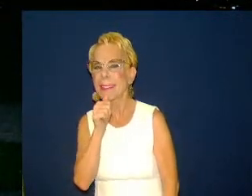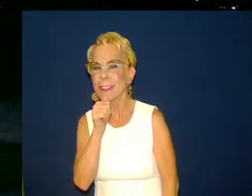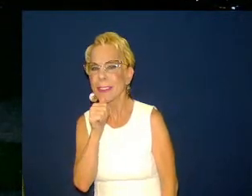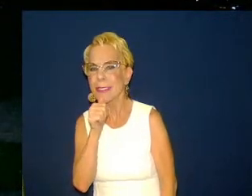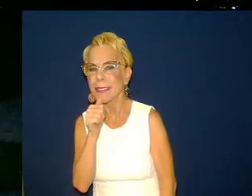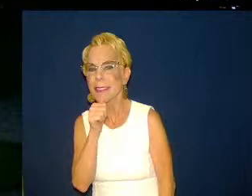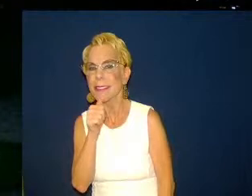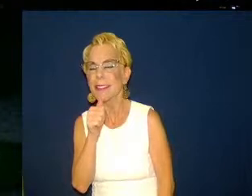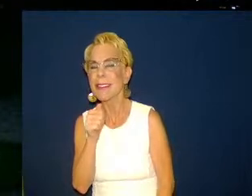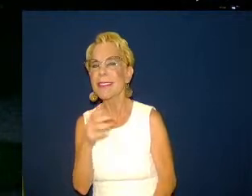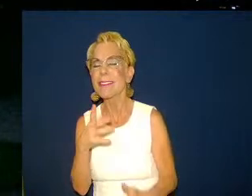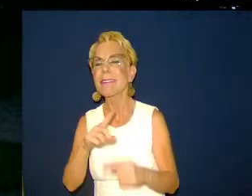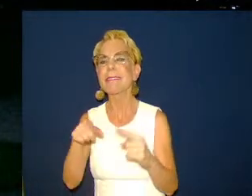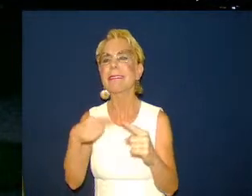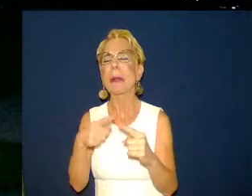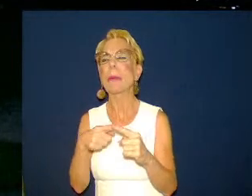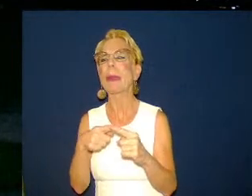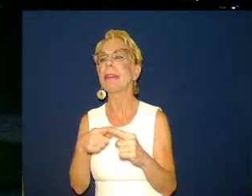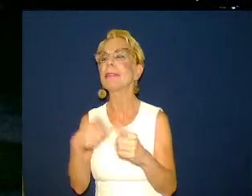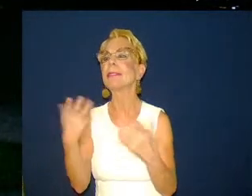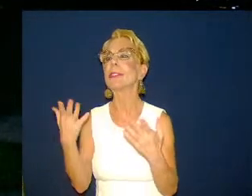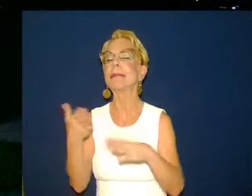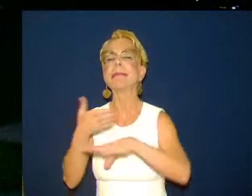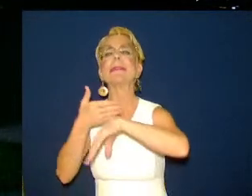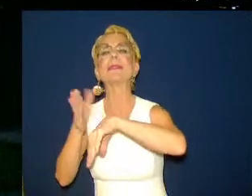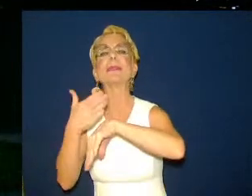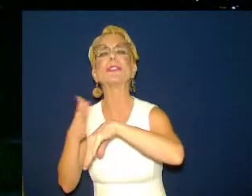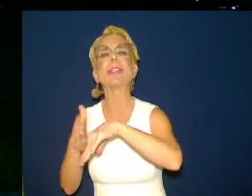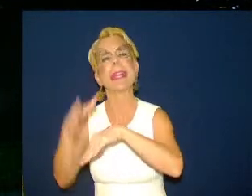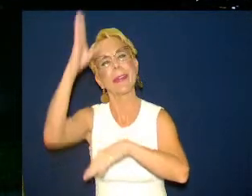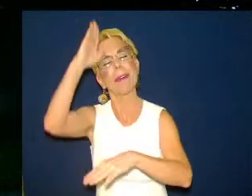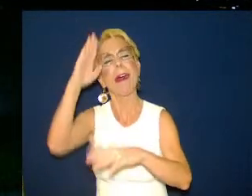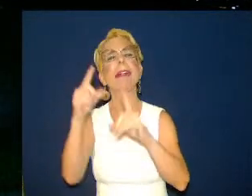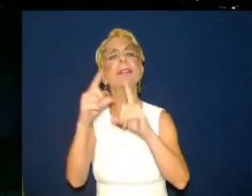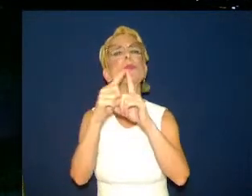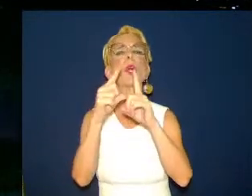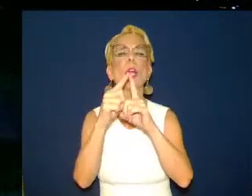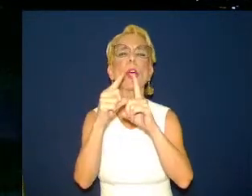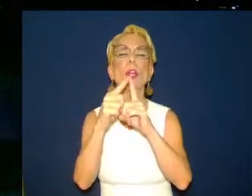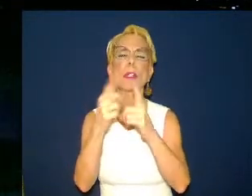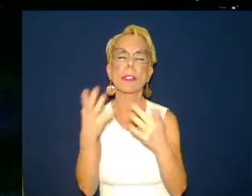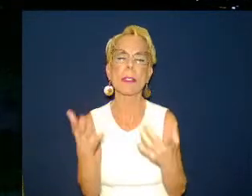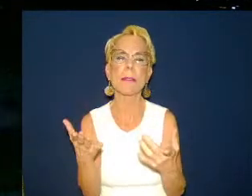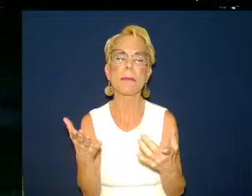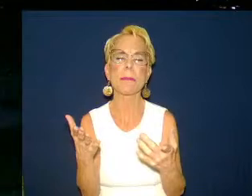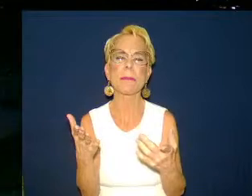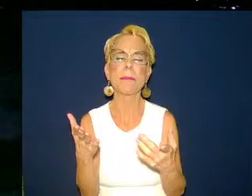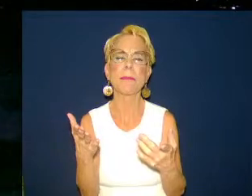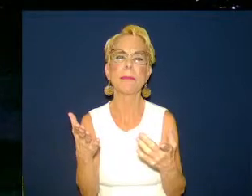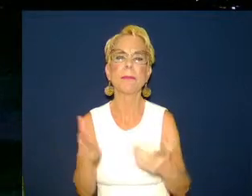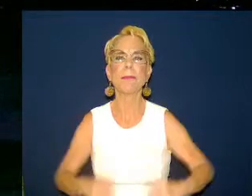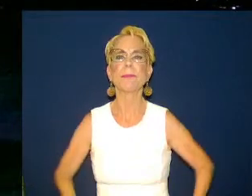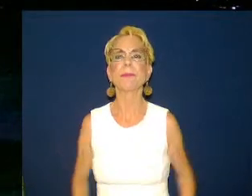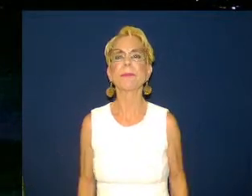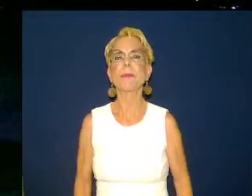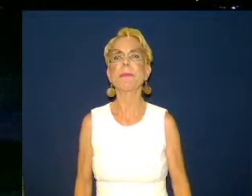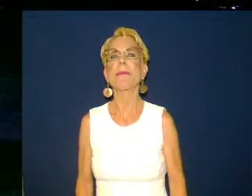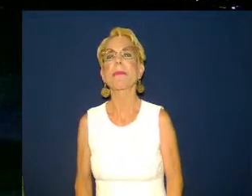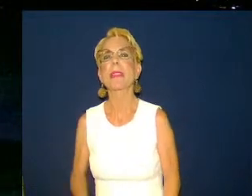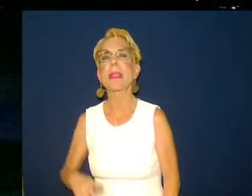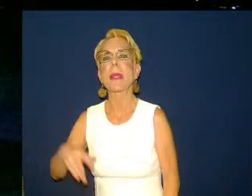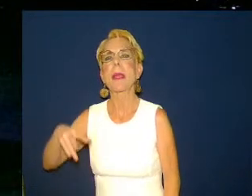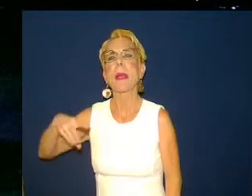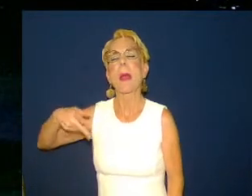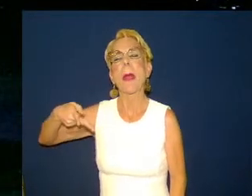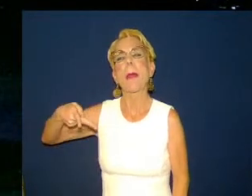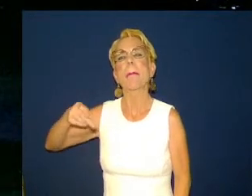in 2 Timothy chapter 4. But then here's what Paul told Timothy. He said, "Because I warn you,